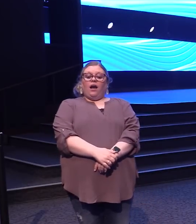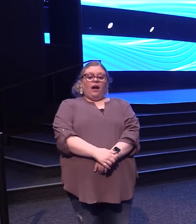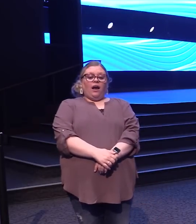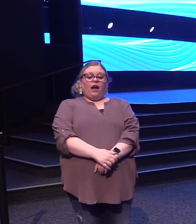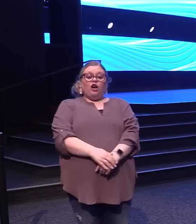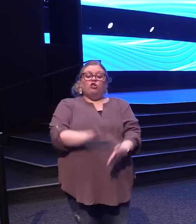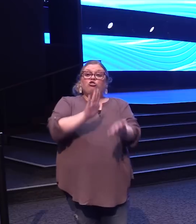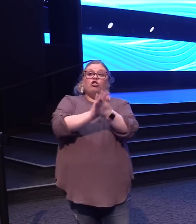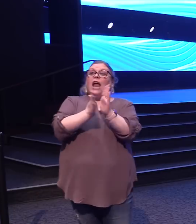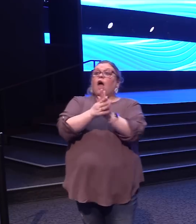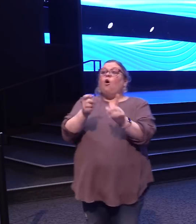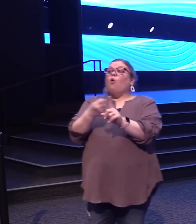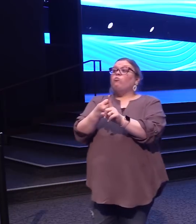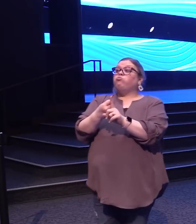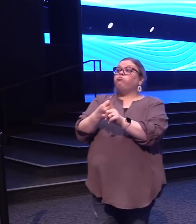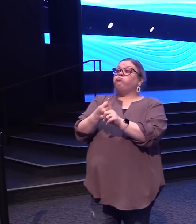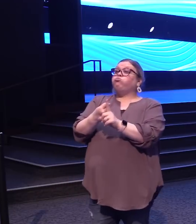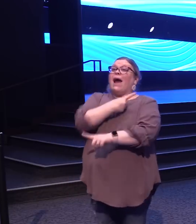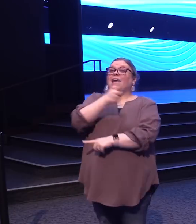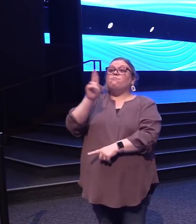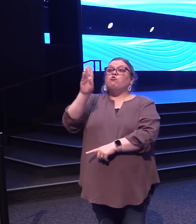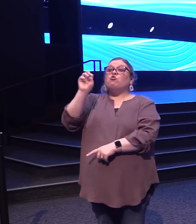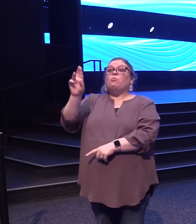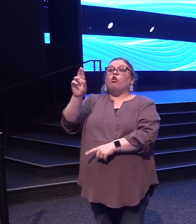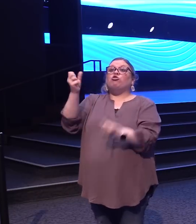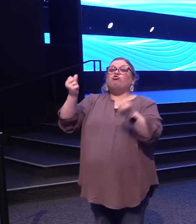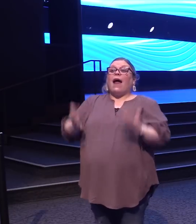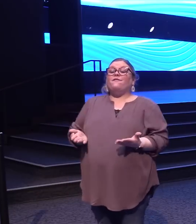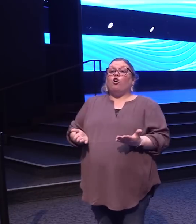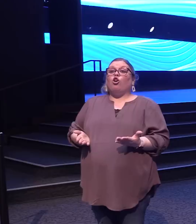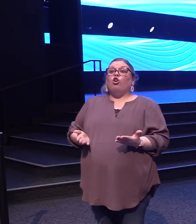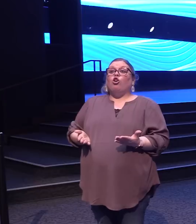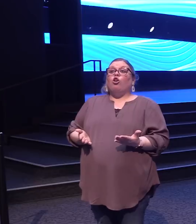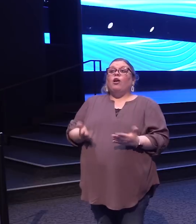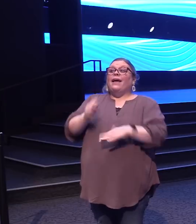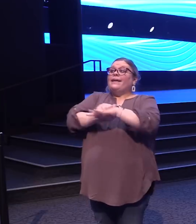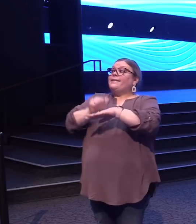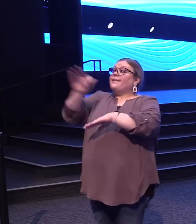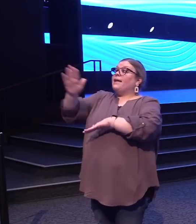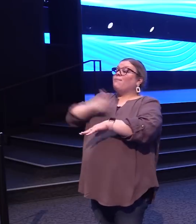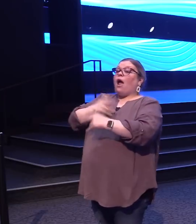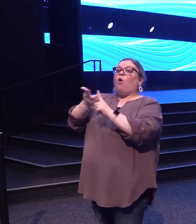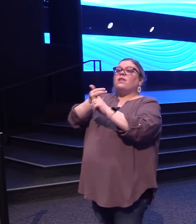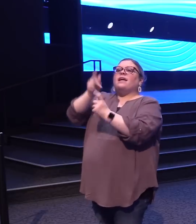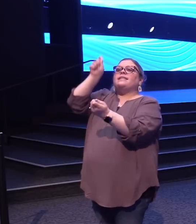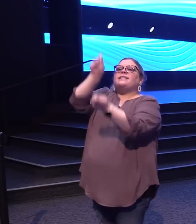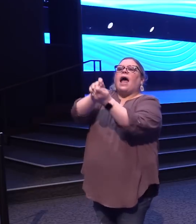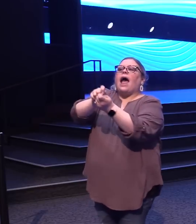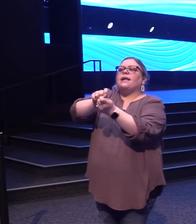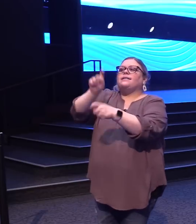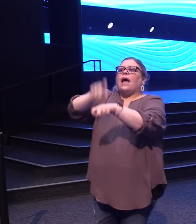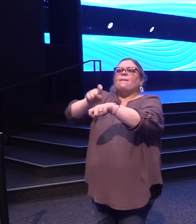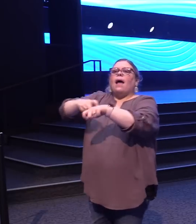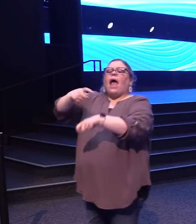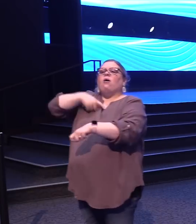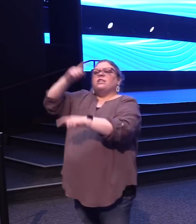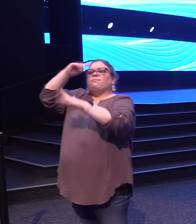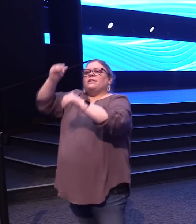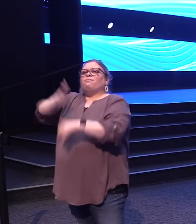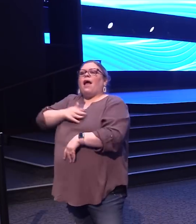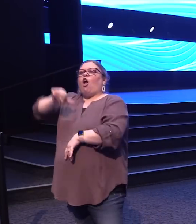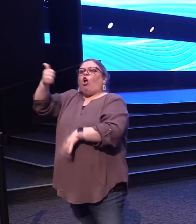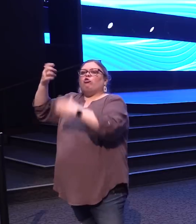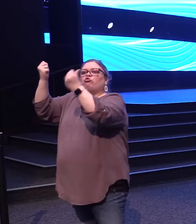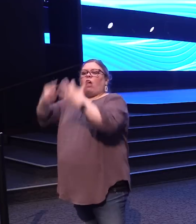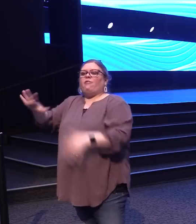Turned out he was a random Uber driver who was sent to my hotel at the exact same time I was expecting my